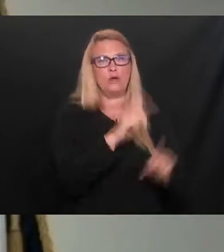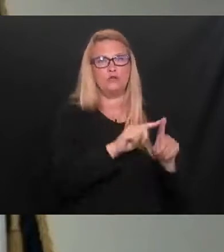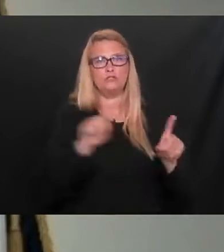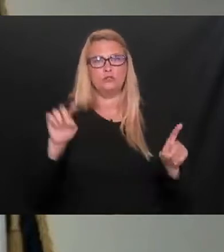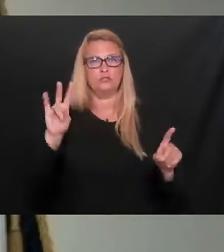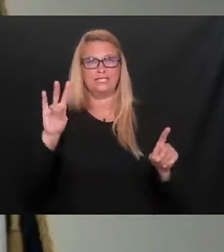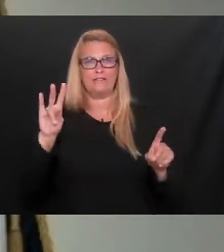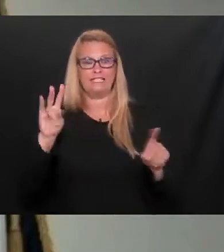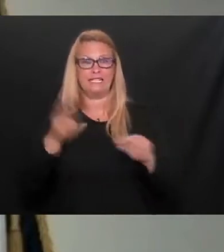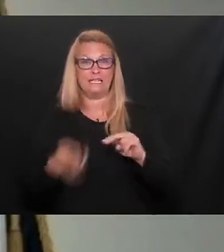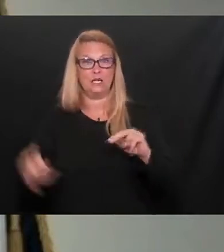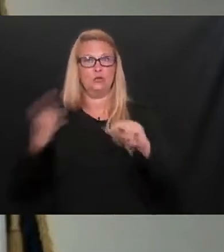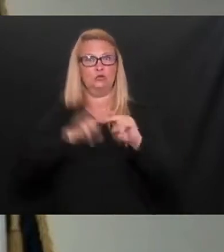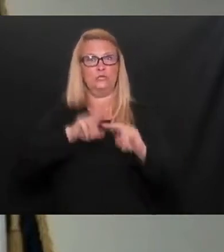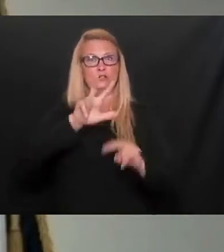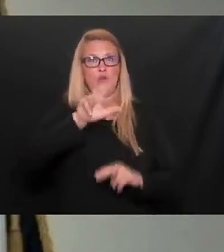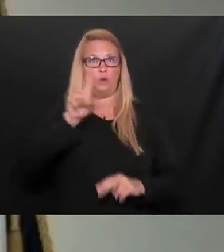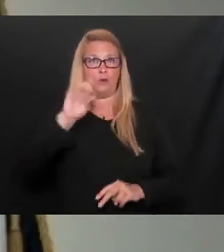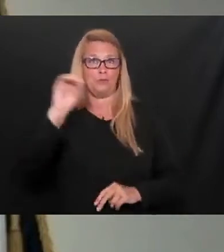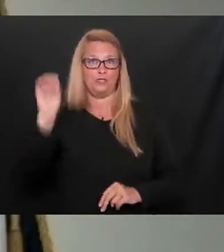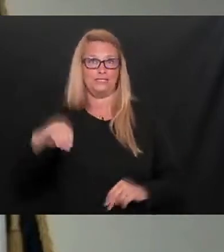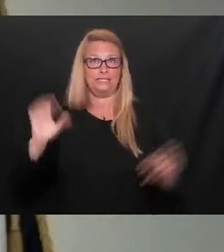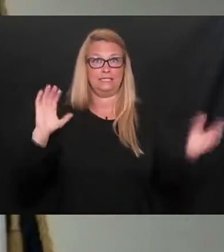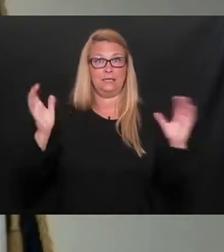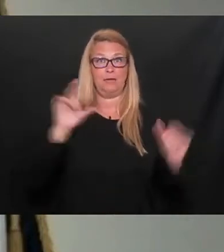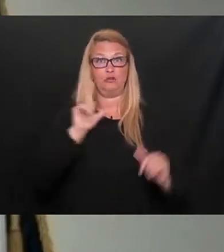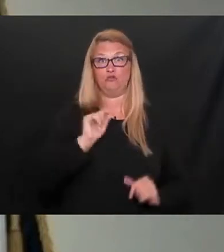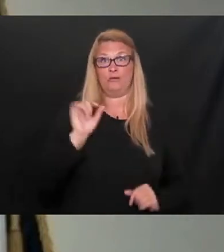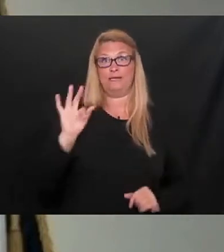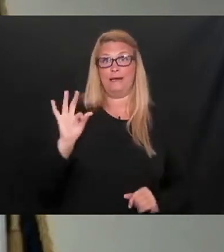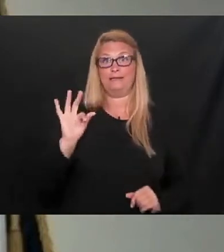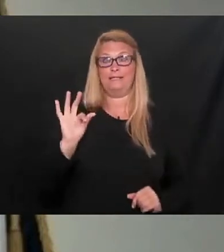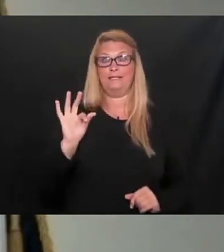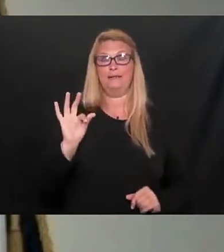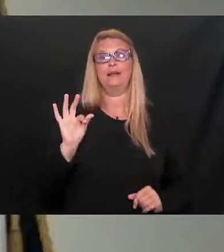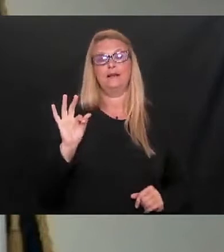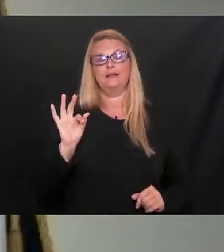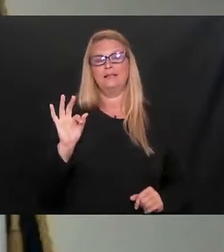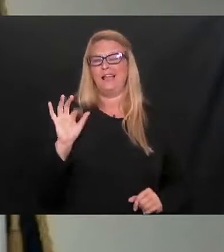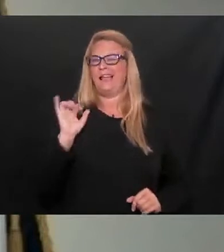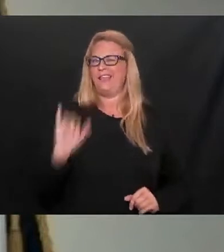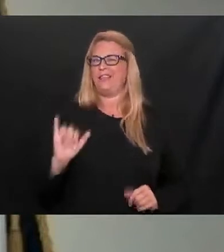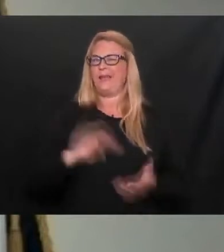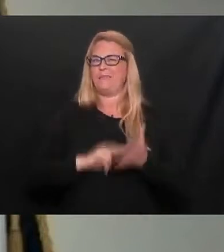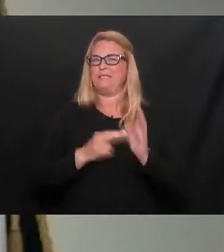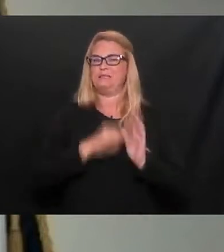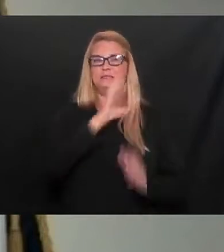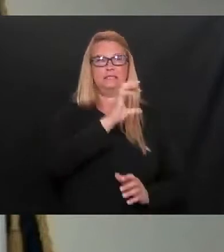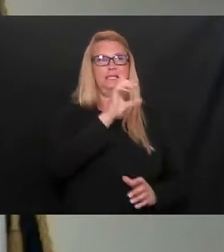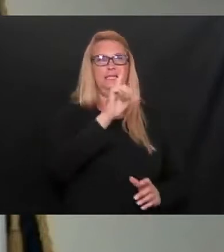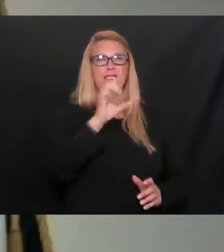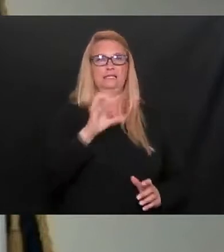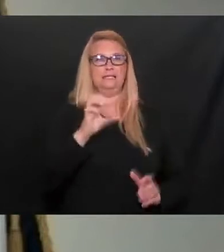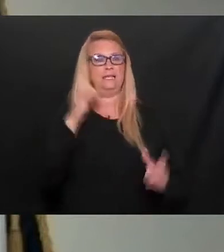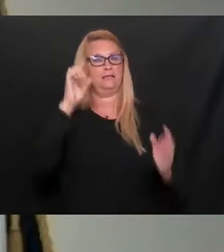increased 31% compared to 2019. Additionally, CDC found that in